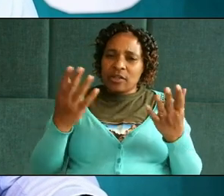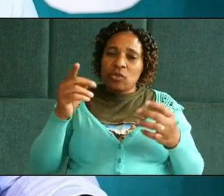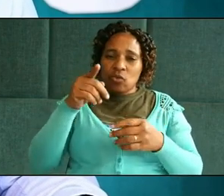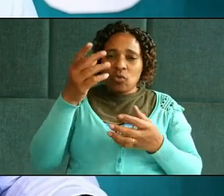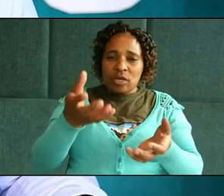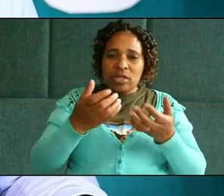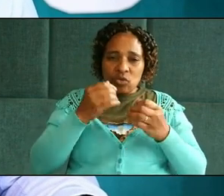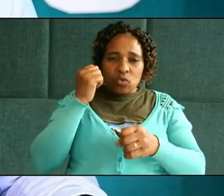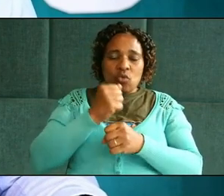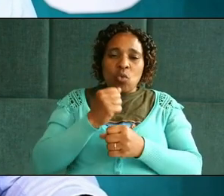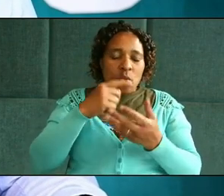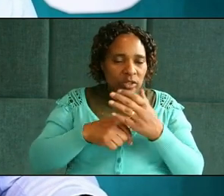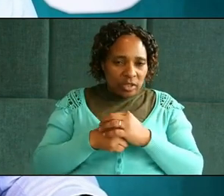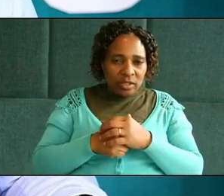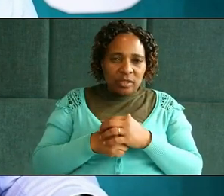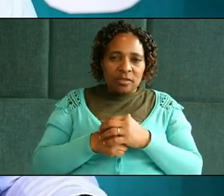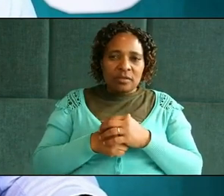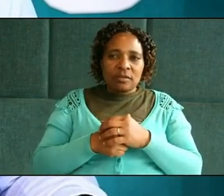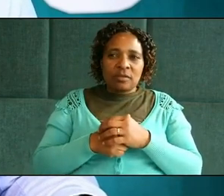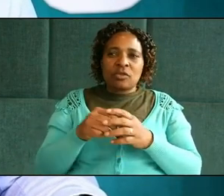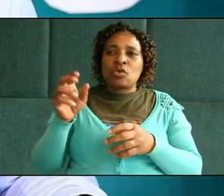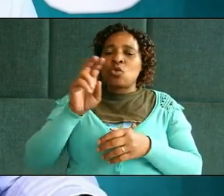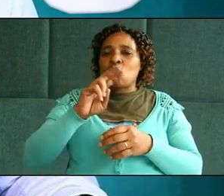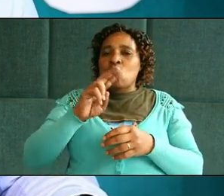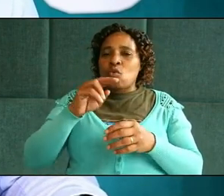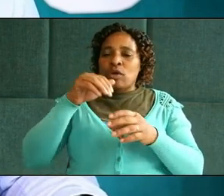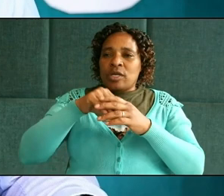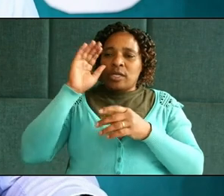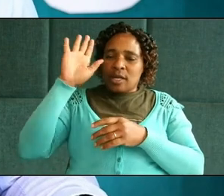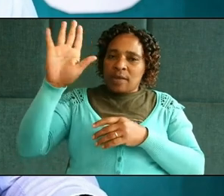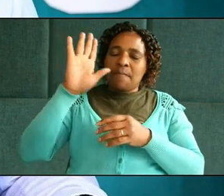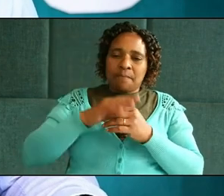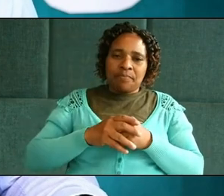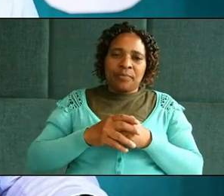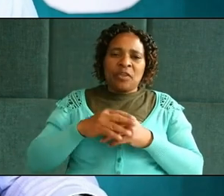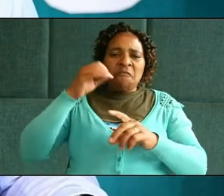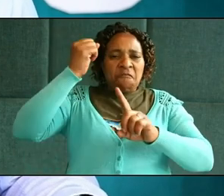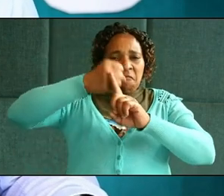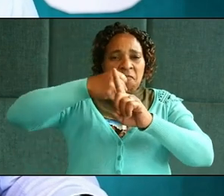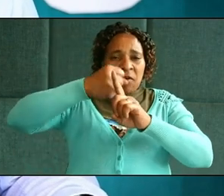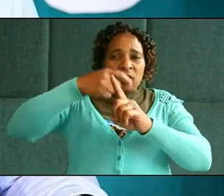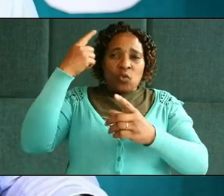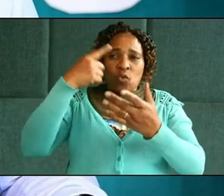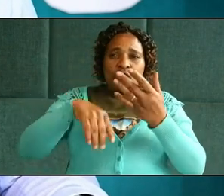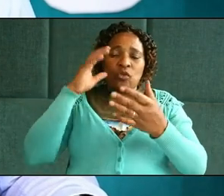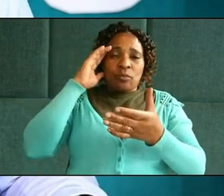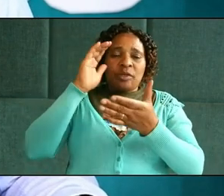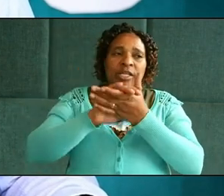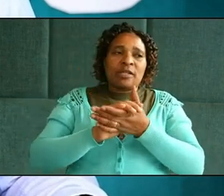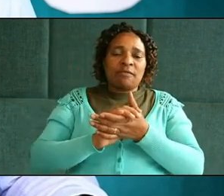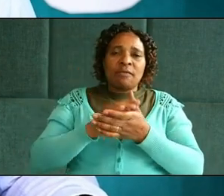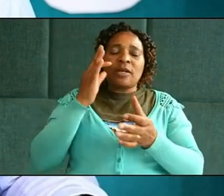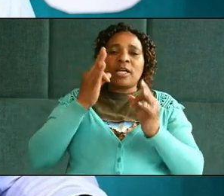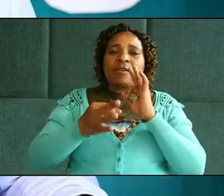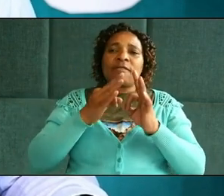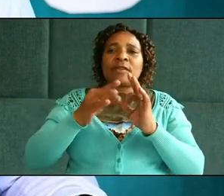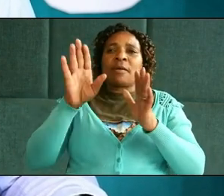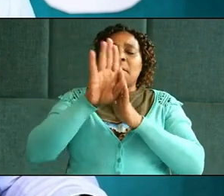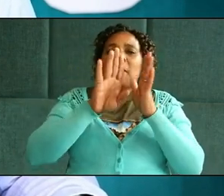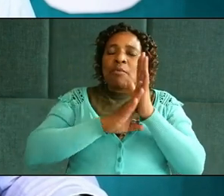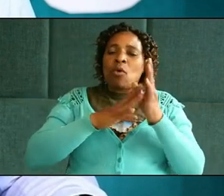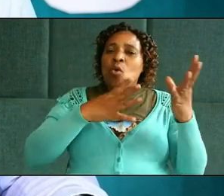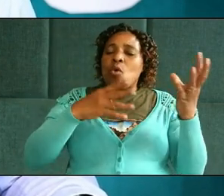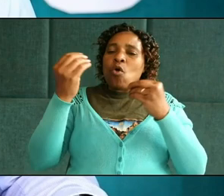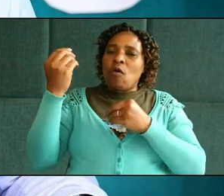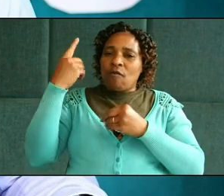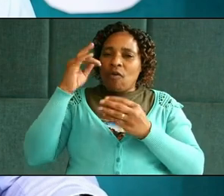do is just to look unto me, to fight for what you believe in. If it's the Bible, then go for it